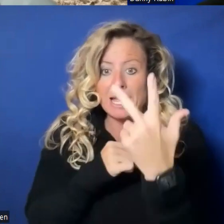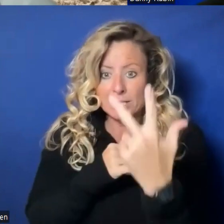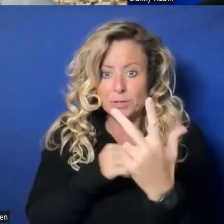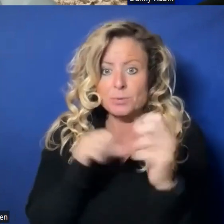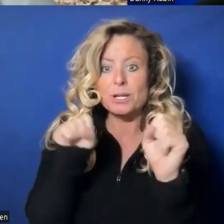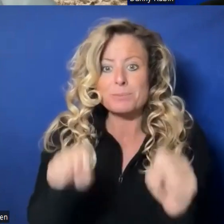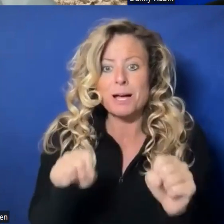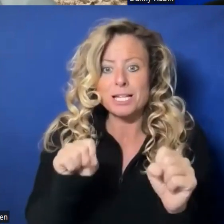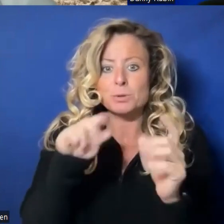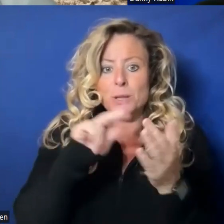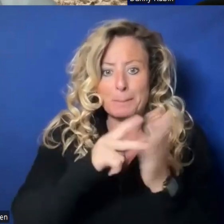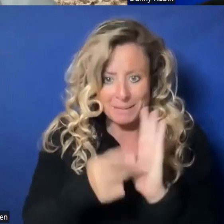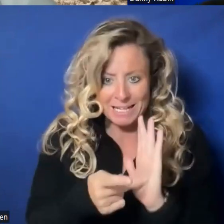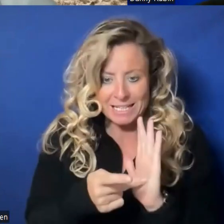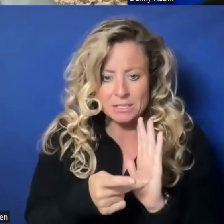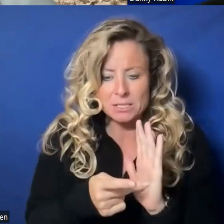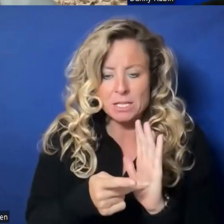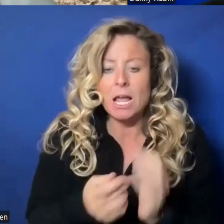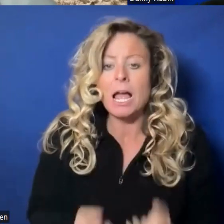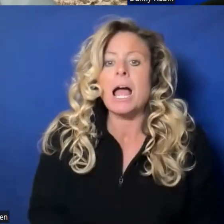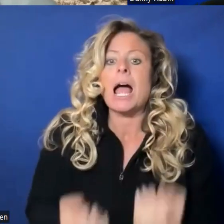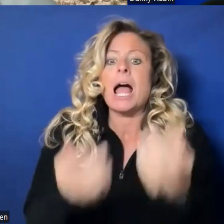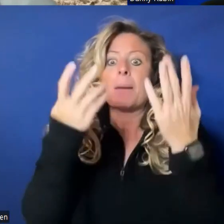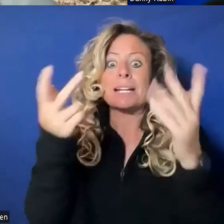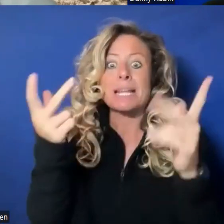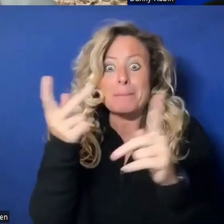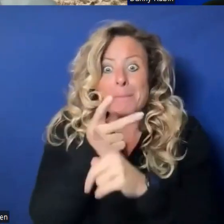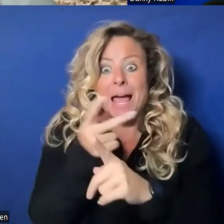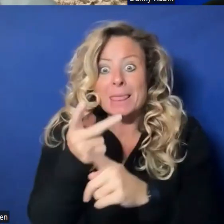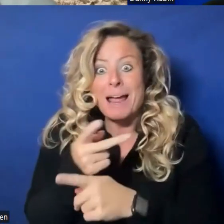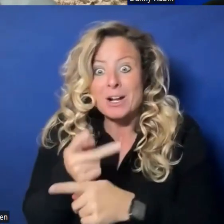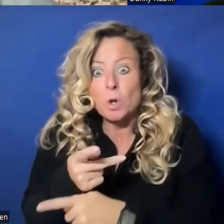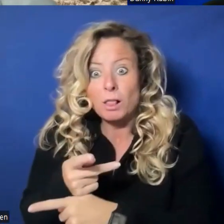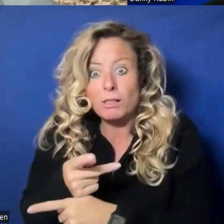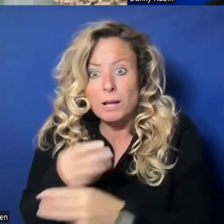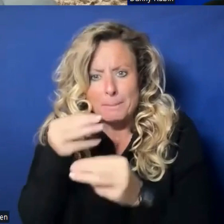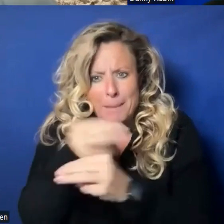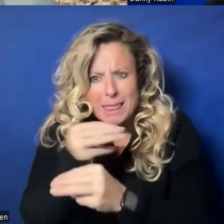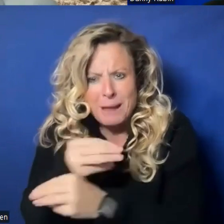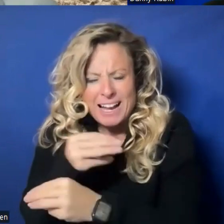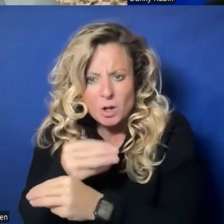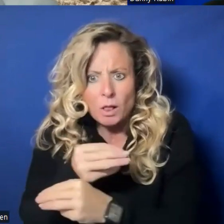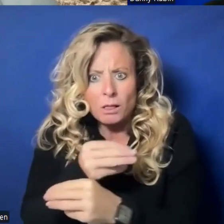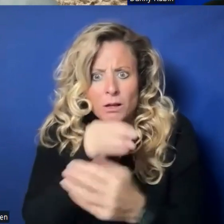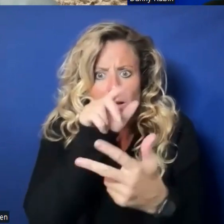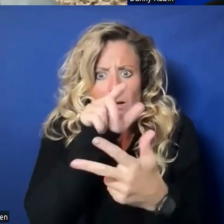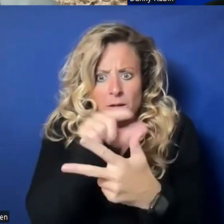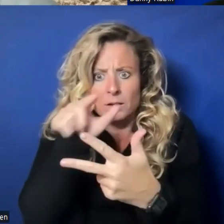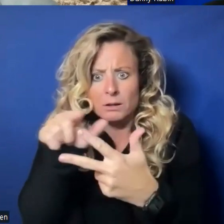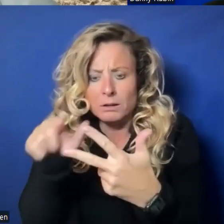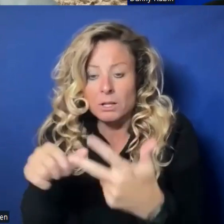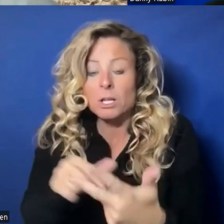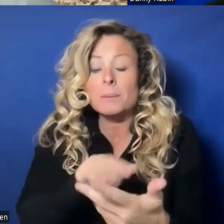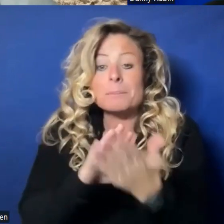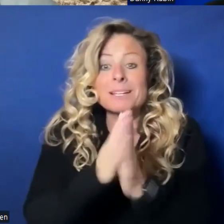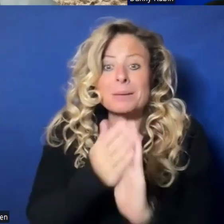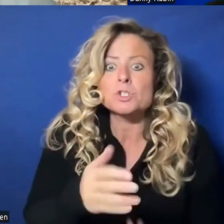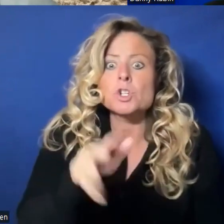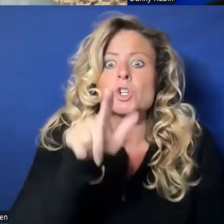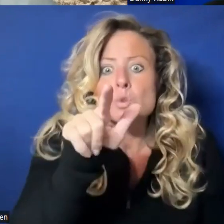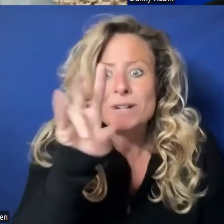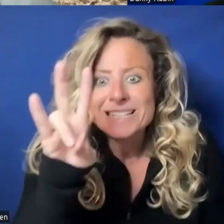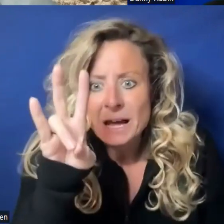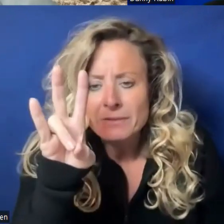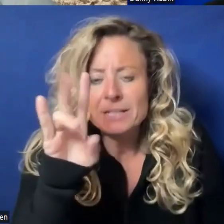meanings, how many mathematical combination is there? 3 double 3 double 3, it's 27. Okay, that's a